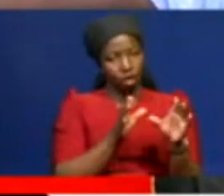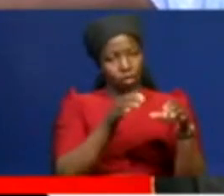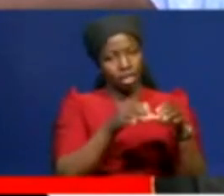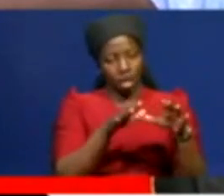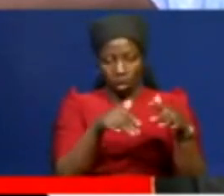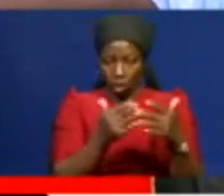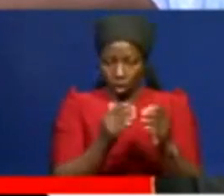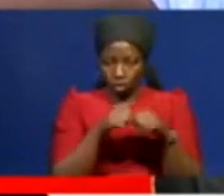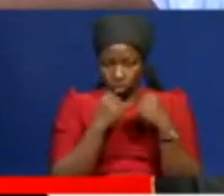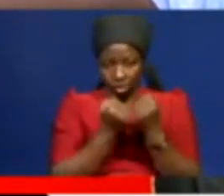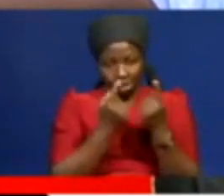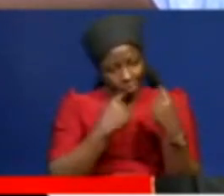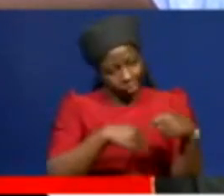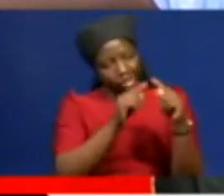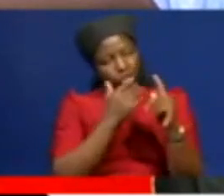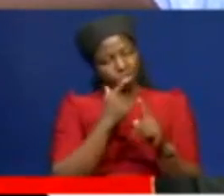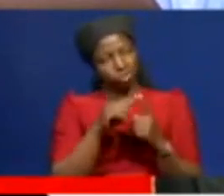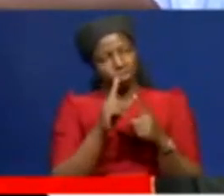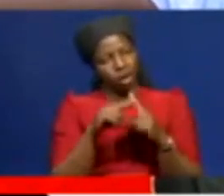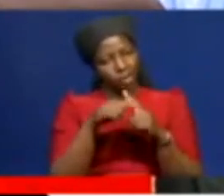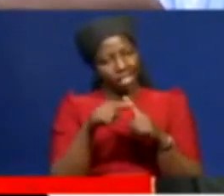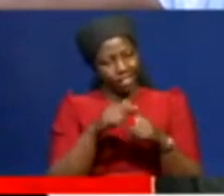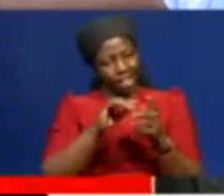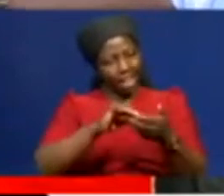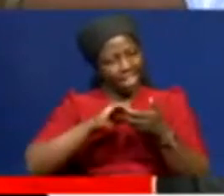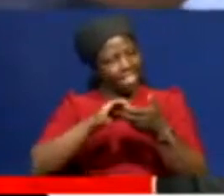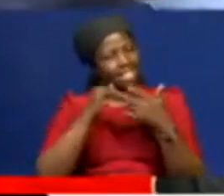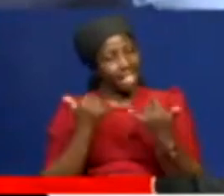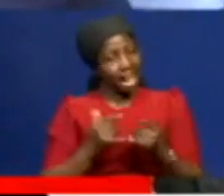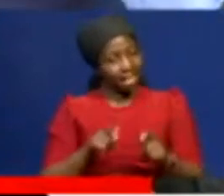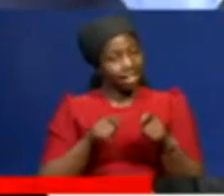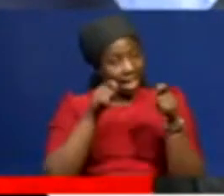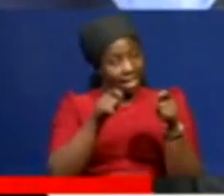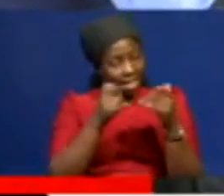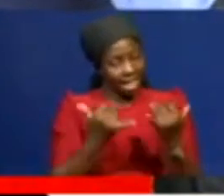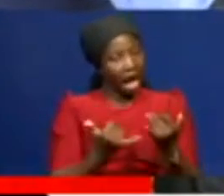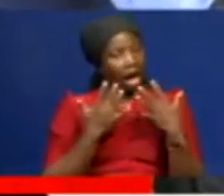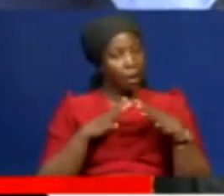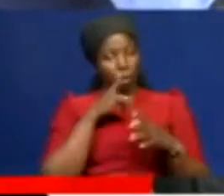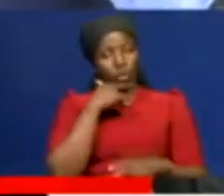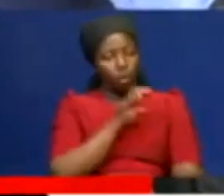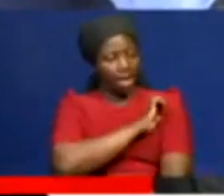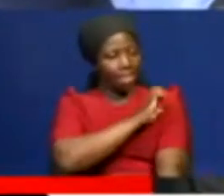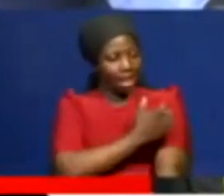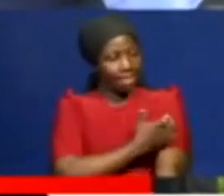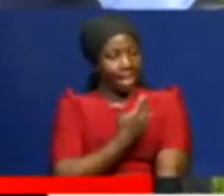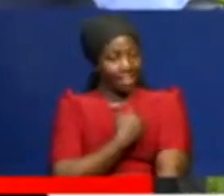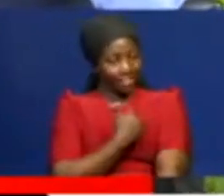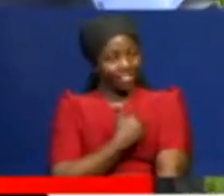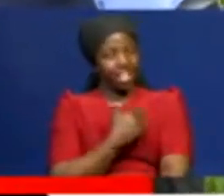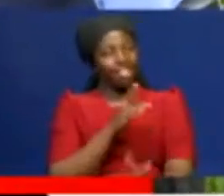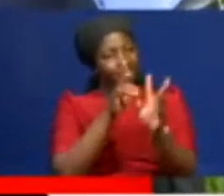to trying to positively engage these young talents, these young guys who are very energetic. So the issue of